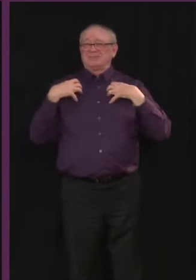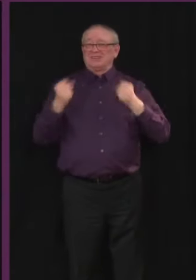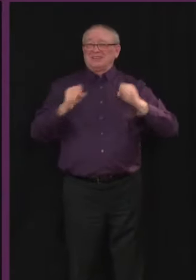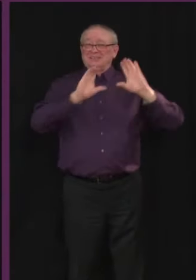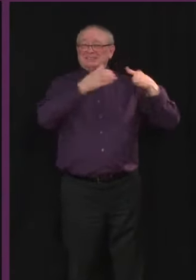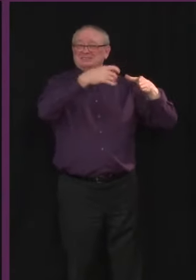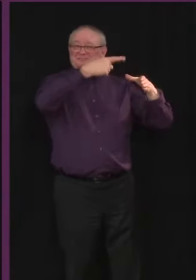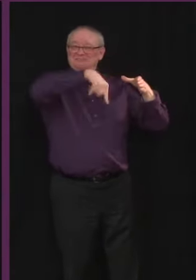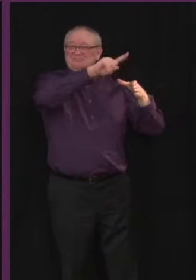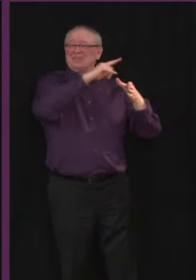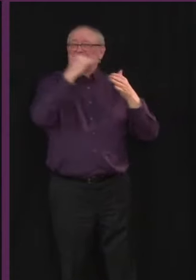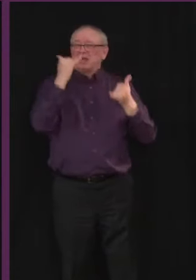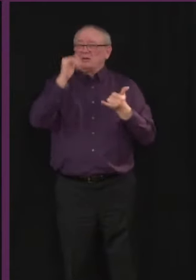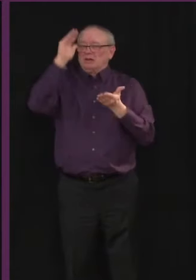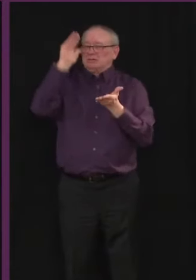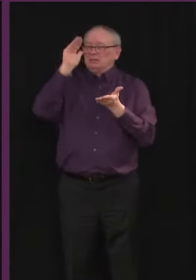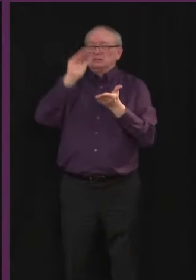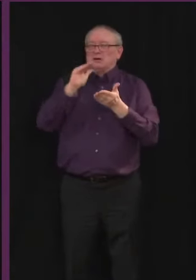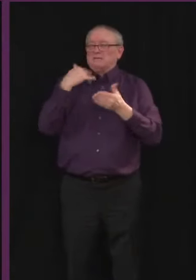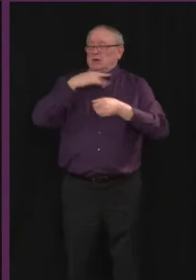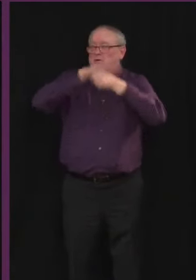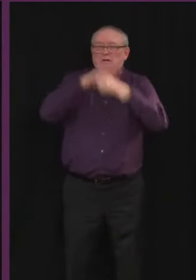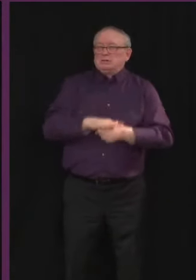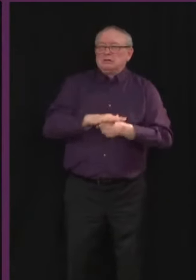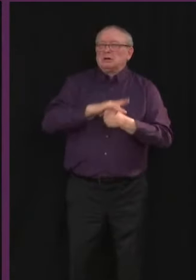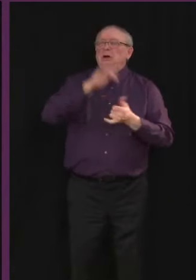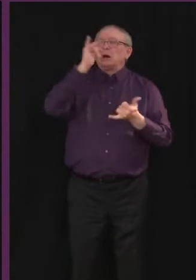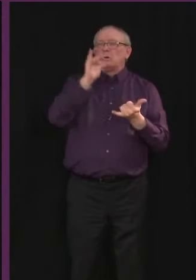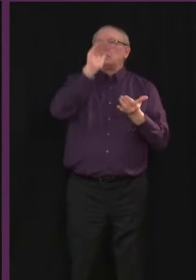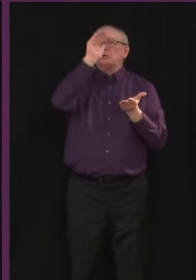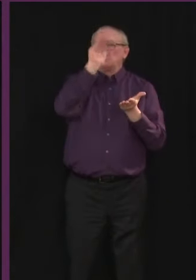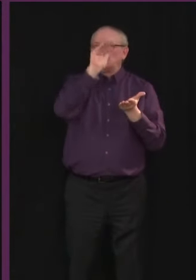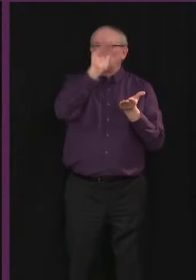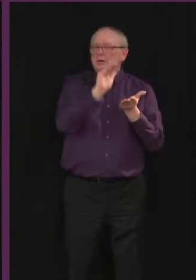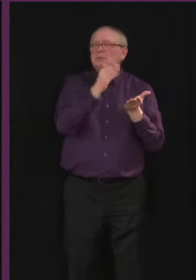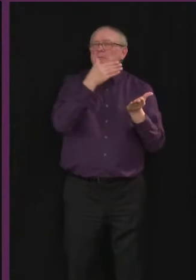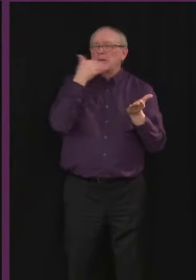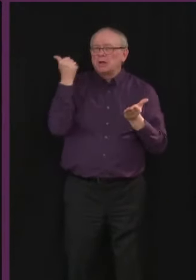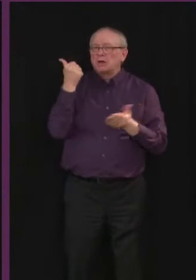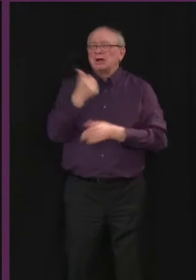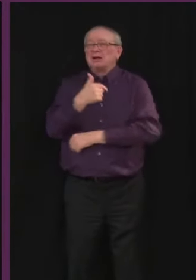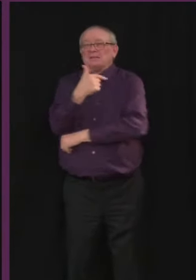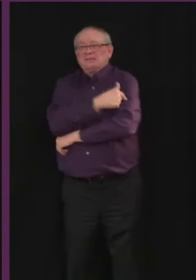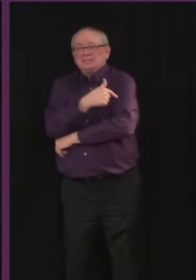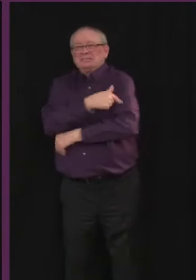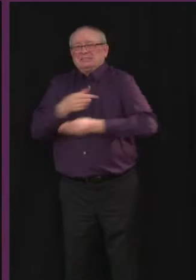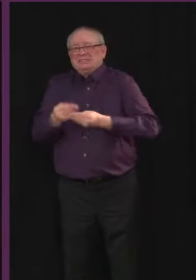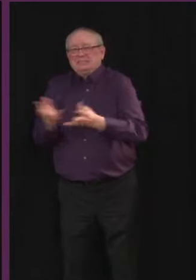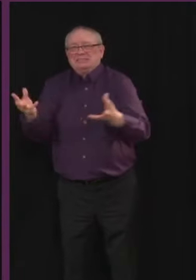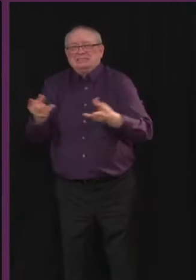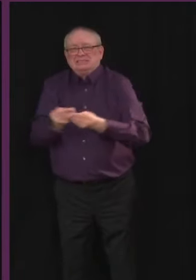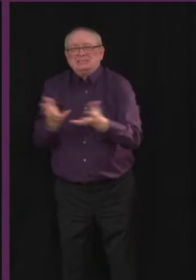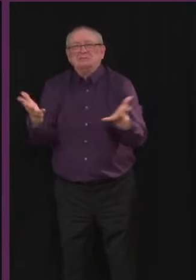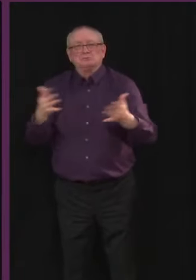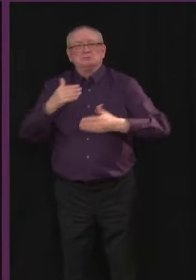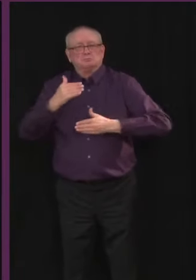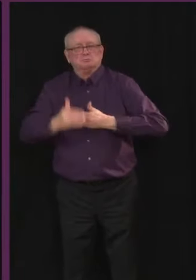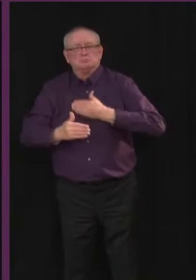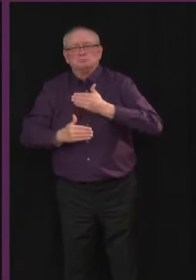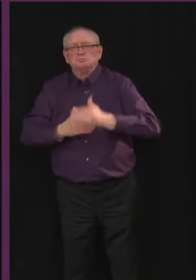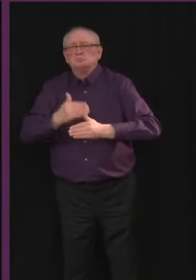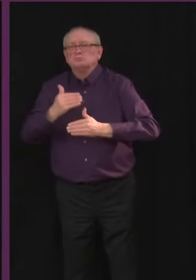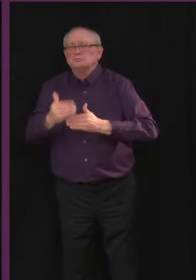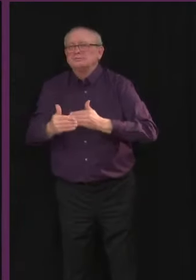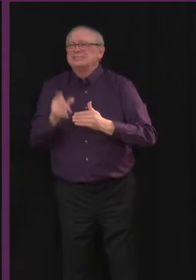we are making progress. But we must continue to contain the spread of this virus for a little while longer. We